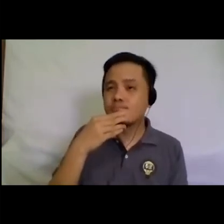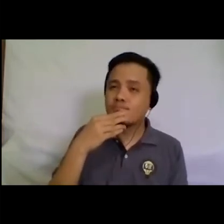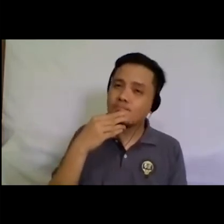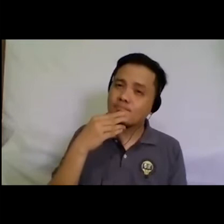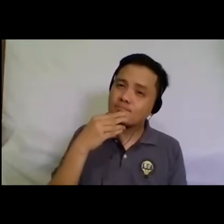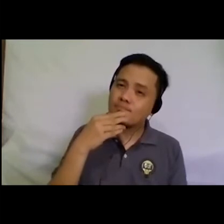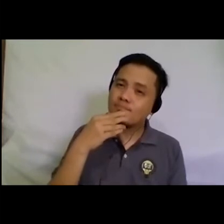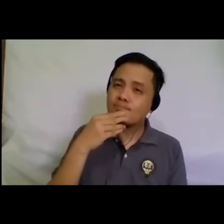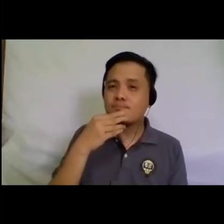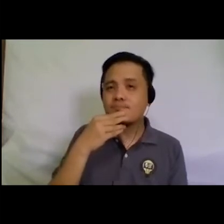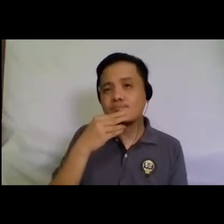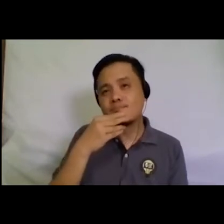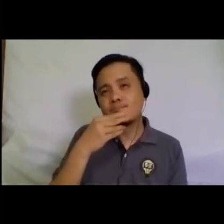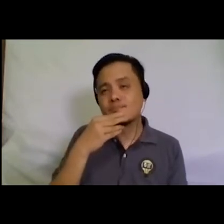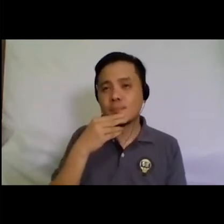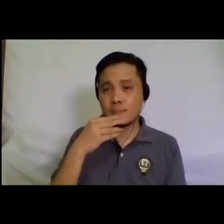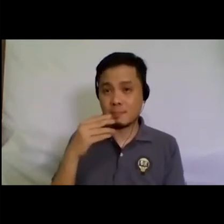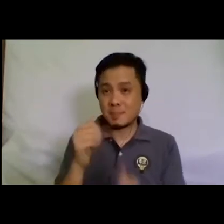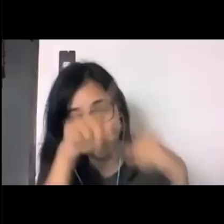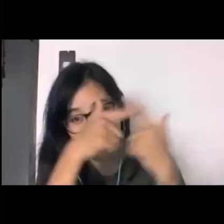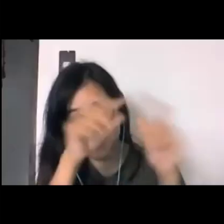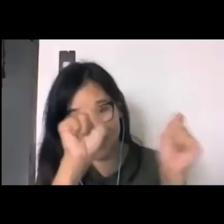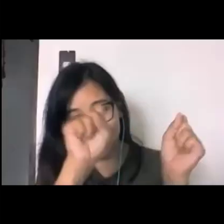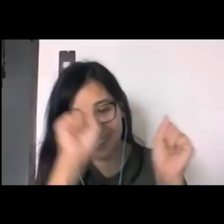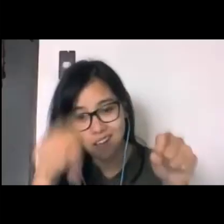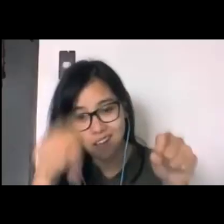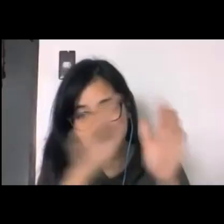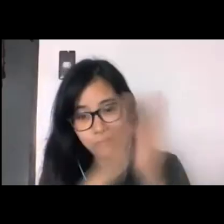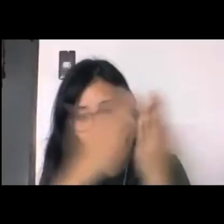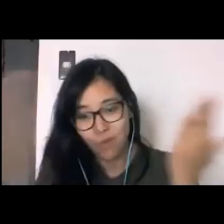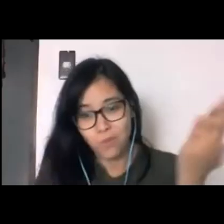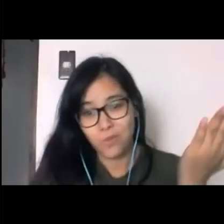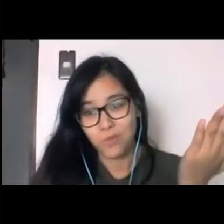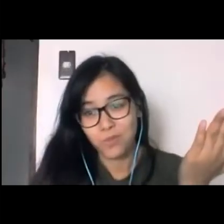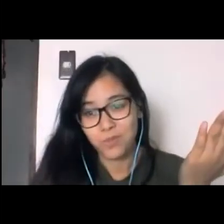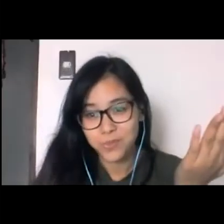So we're going to have 2 books. One is going to be a Both. text.